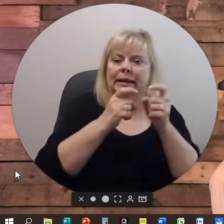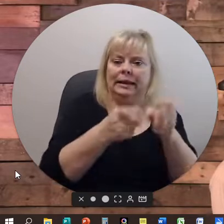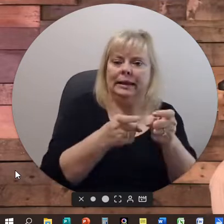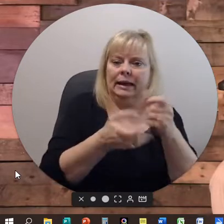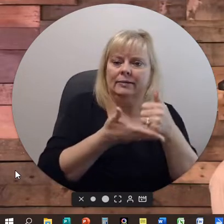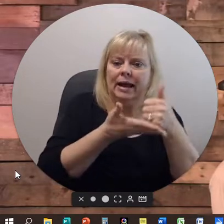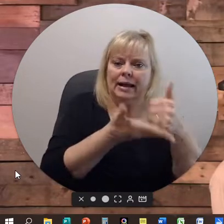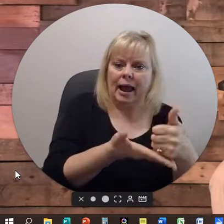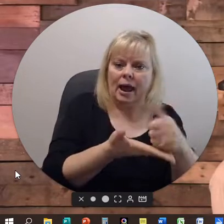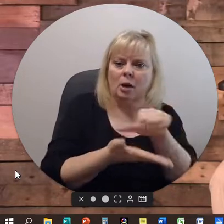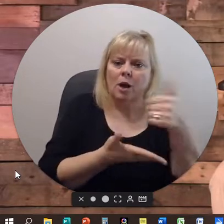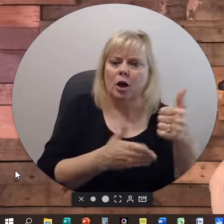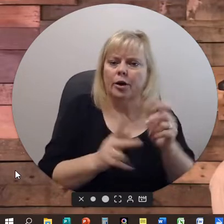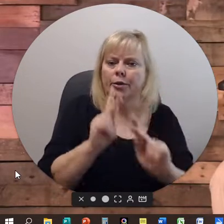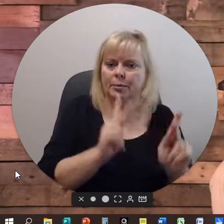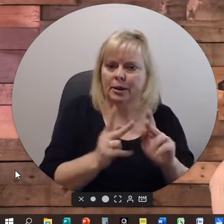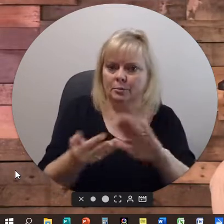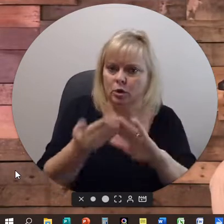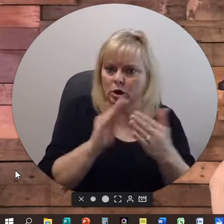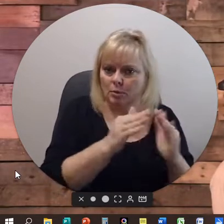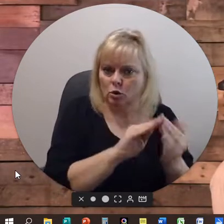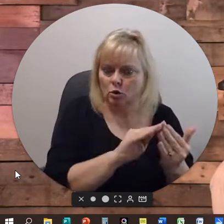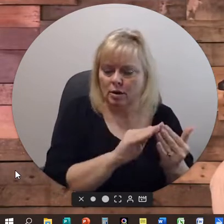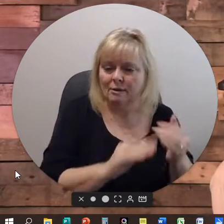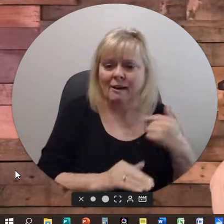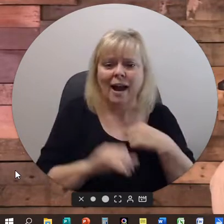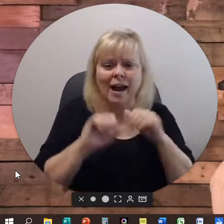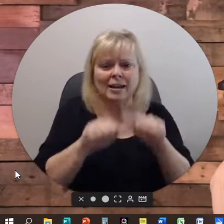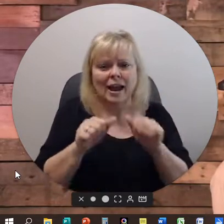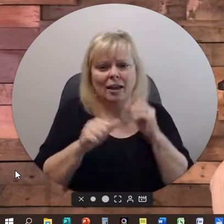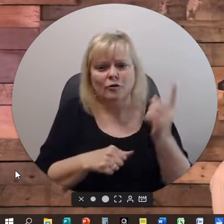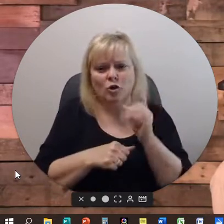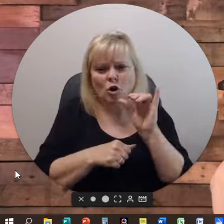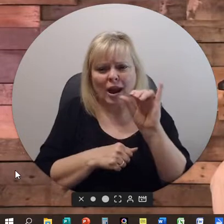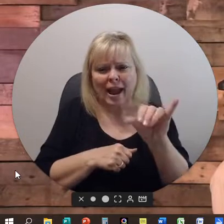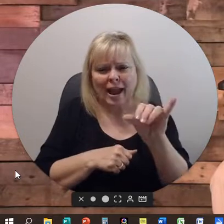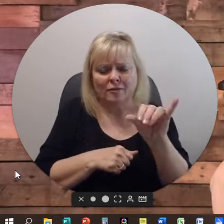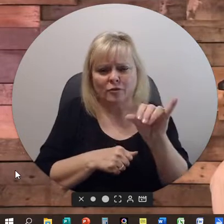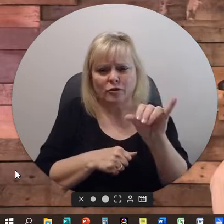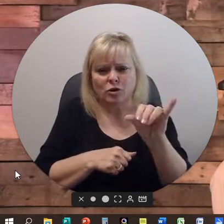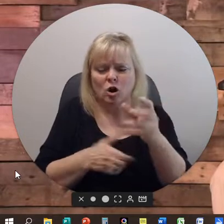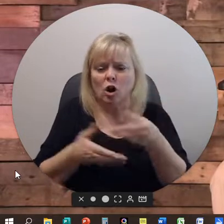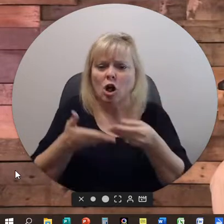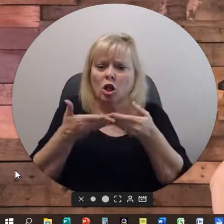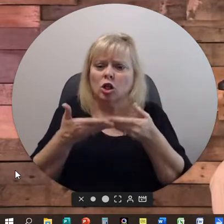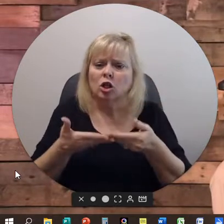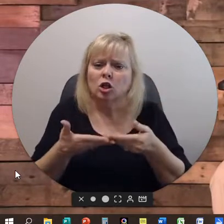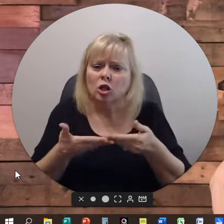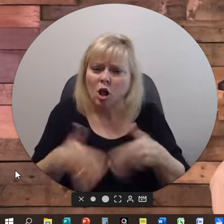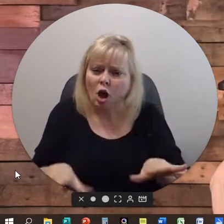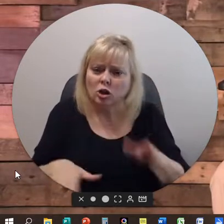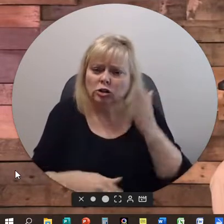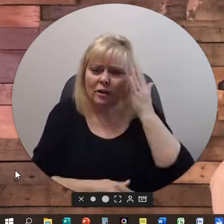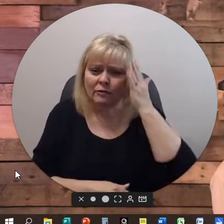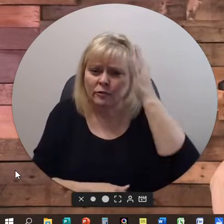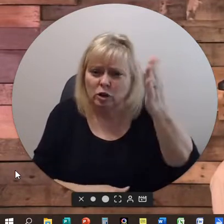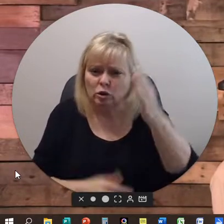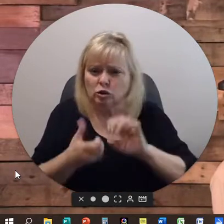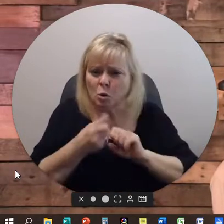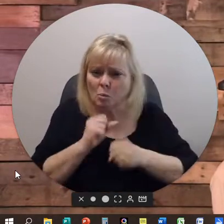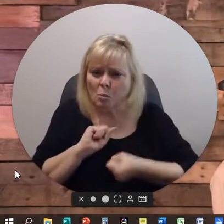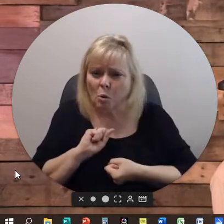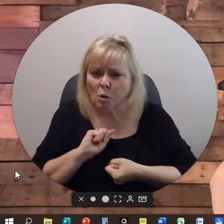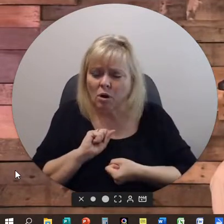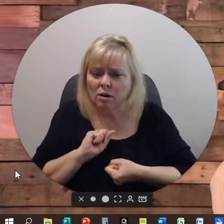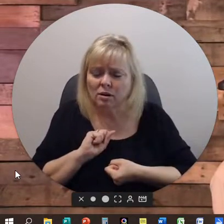I can forever mourn the loss of an envisioned future that will never come to pass,